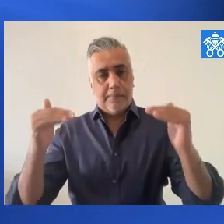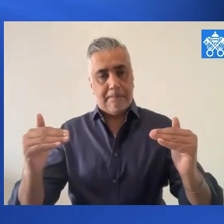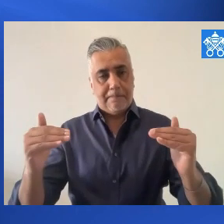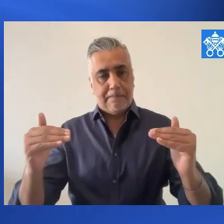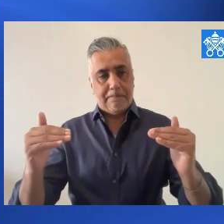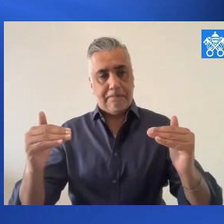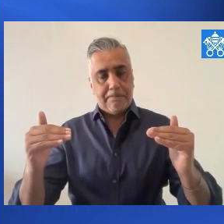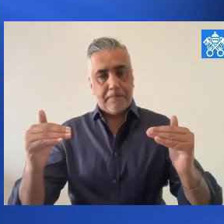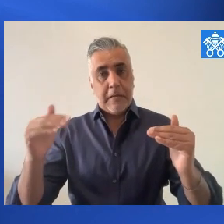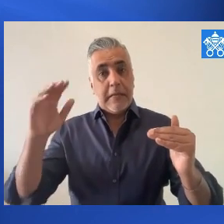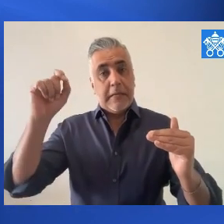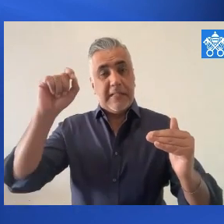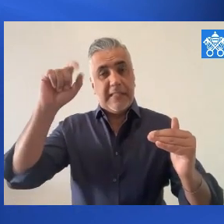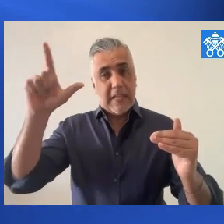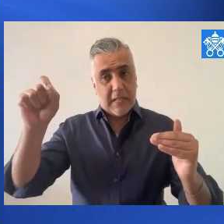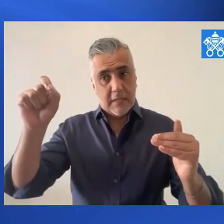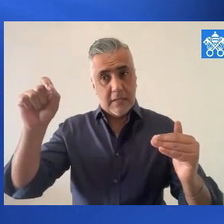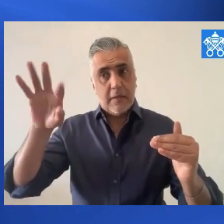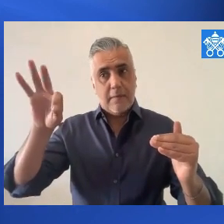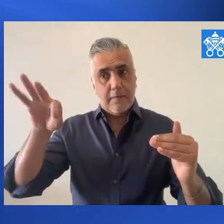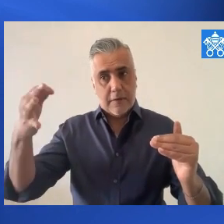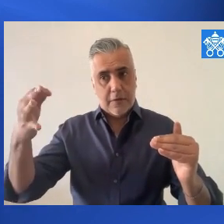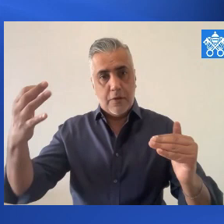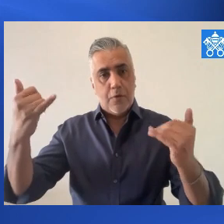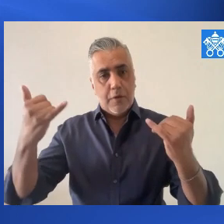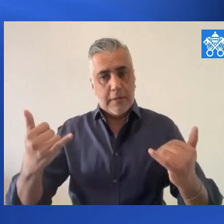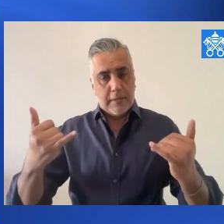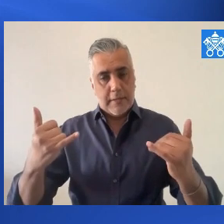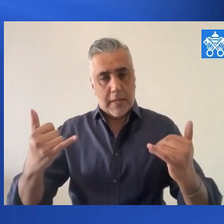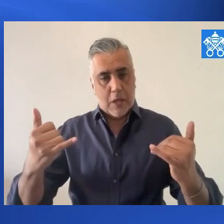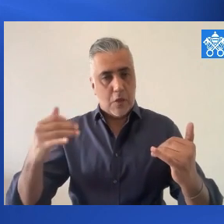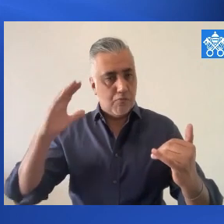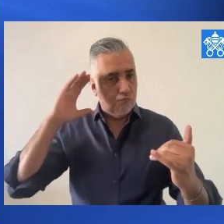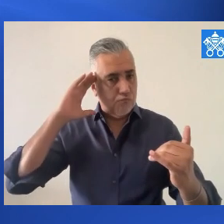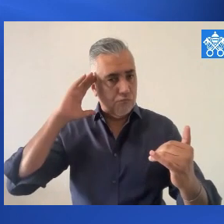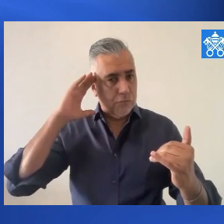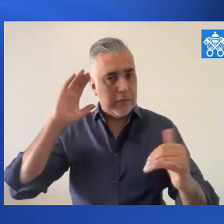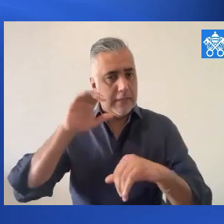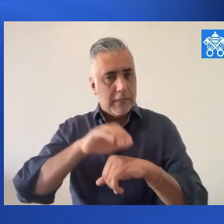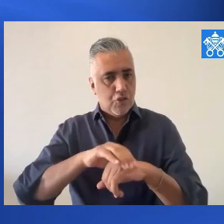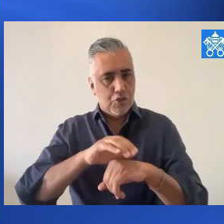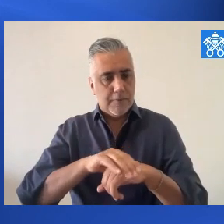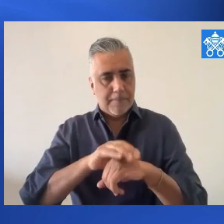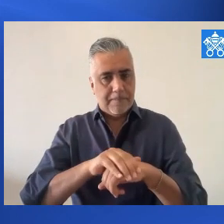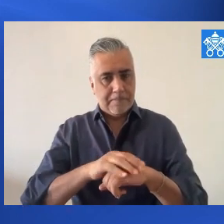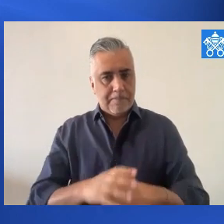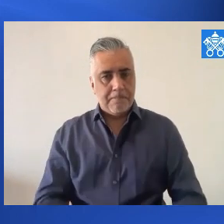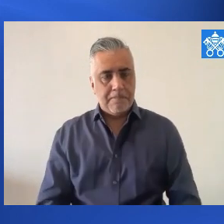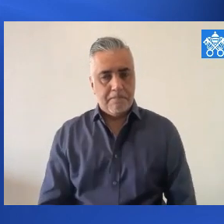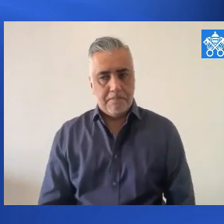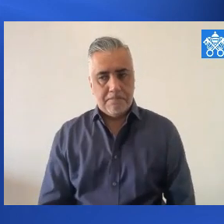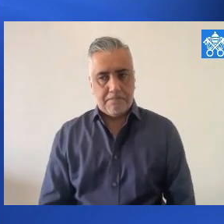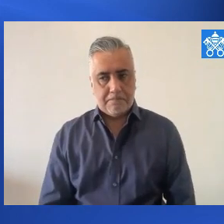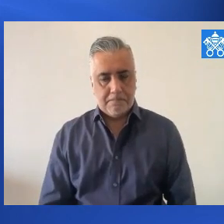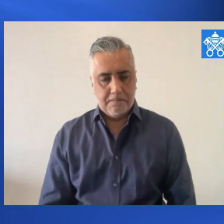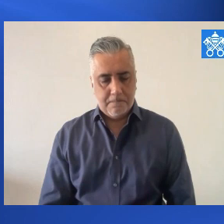And now we'll hear this letter to the Ephesians. First heard in Italian and French. We will now hear it